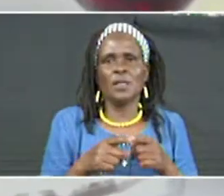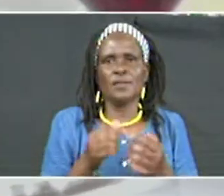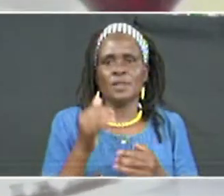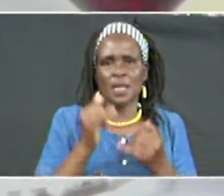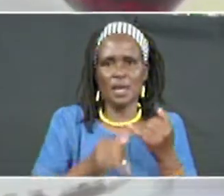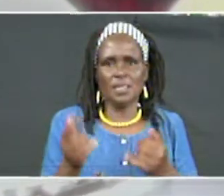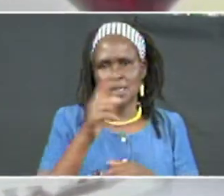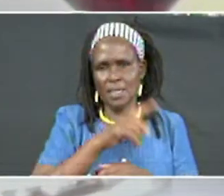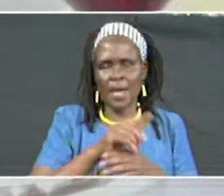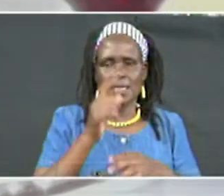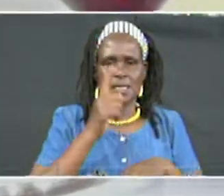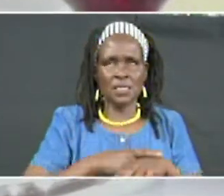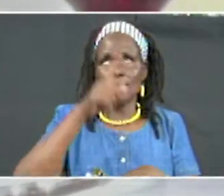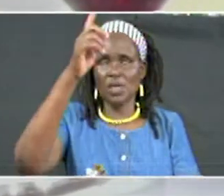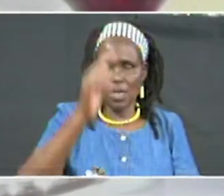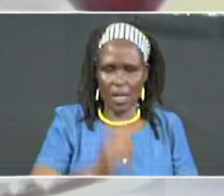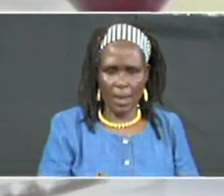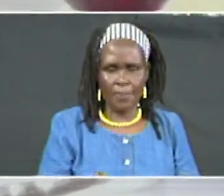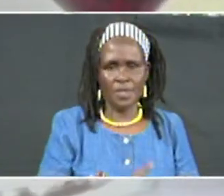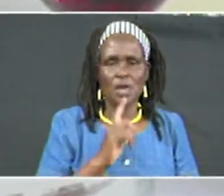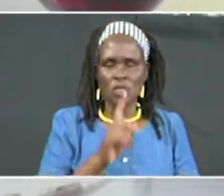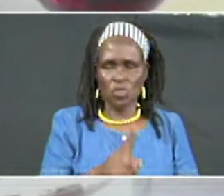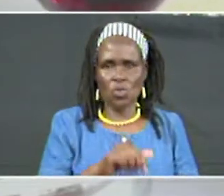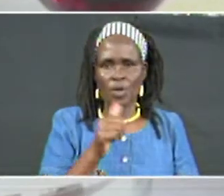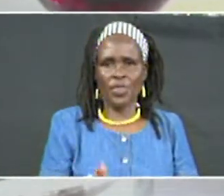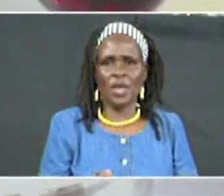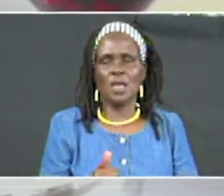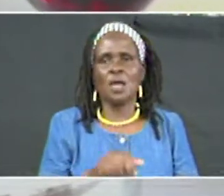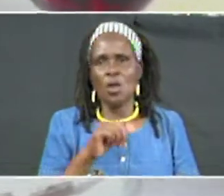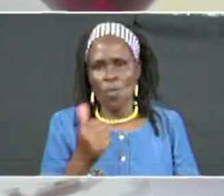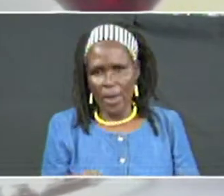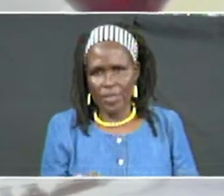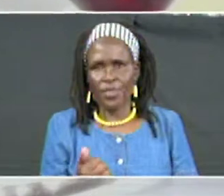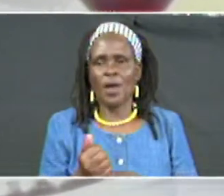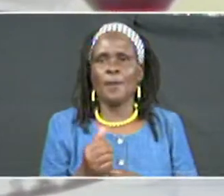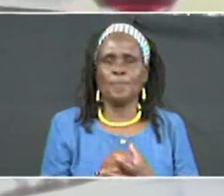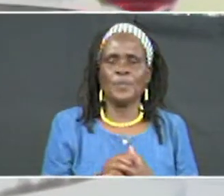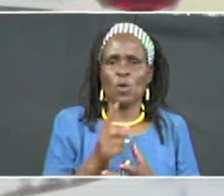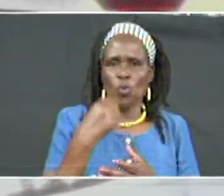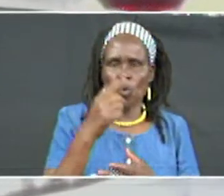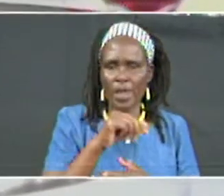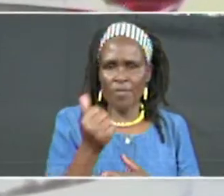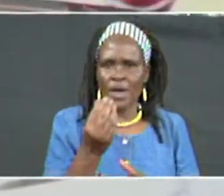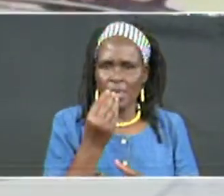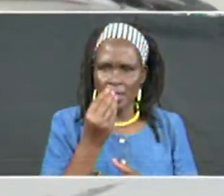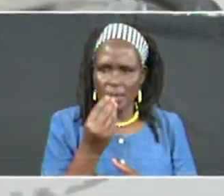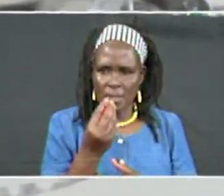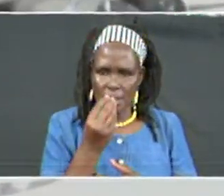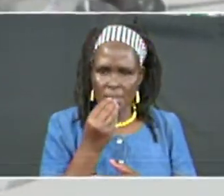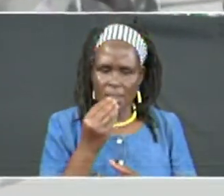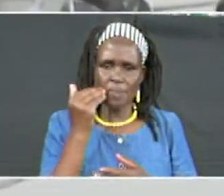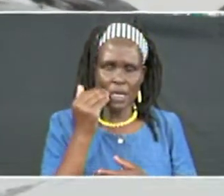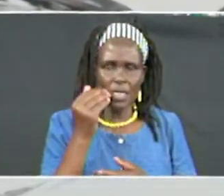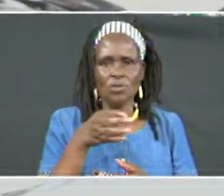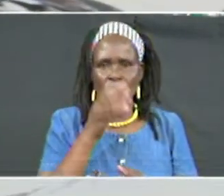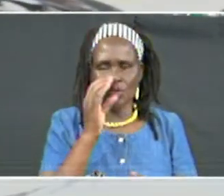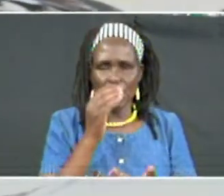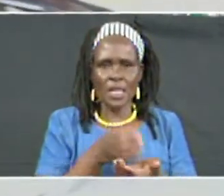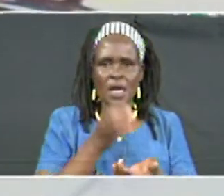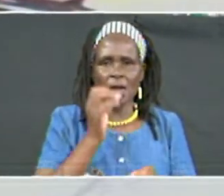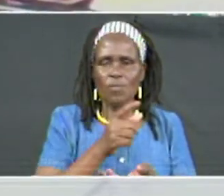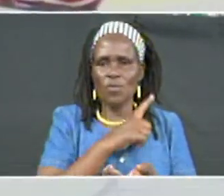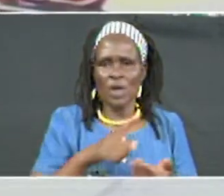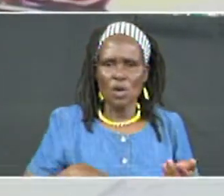he comes. So then, whoever eats the bread and drinks the cup of the Lord in an